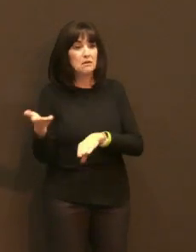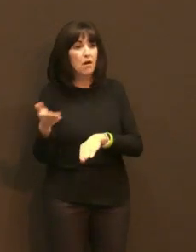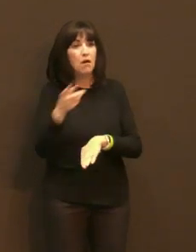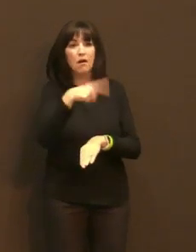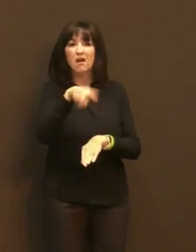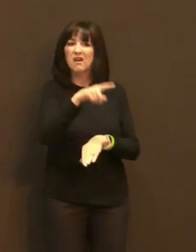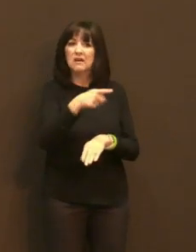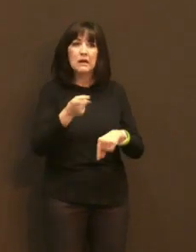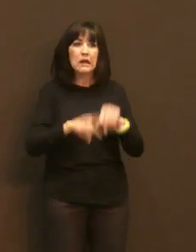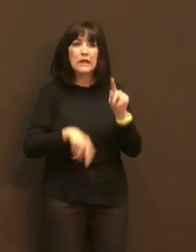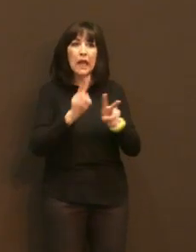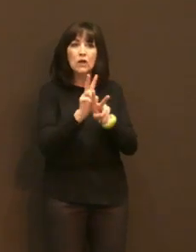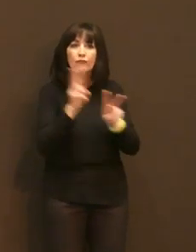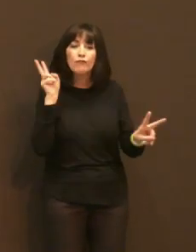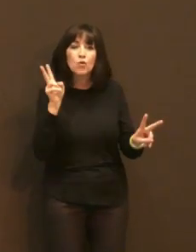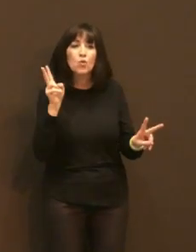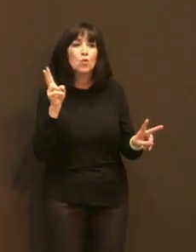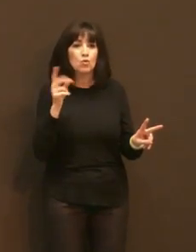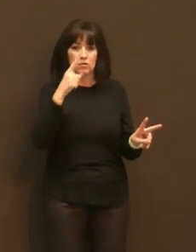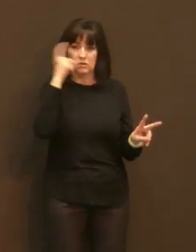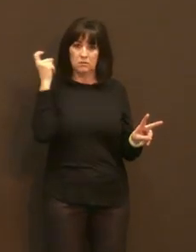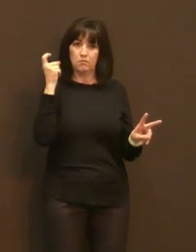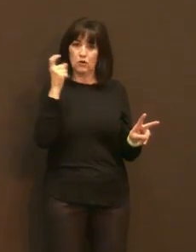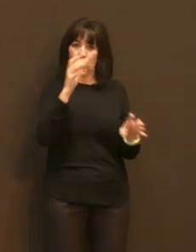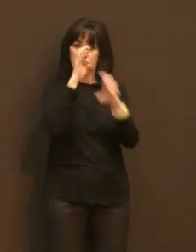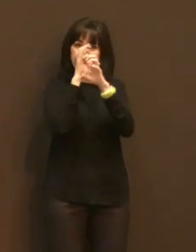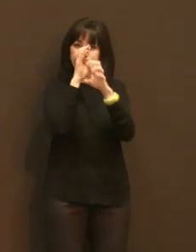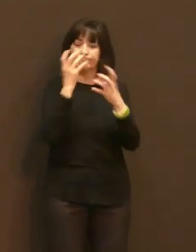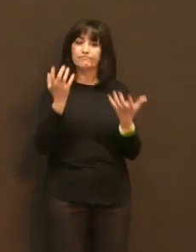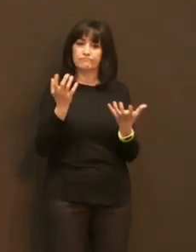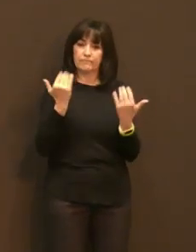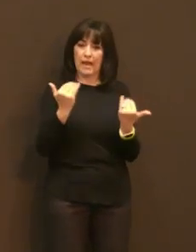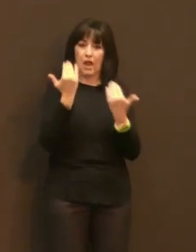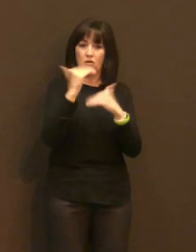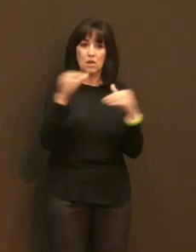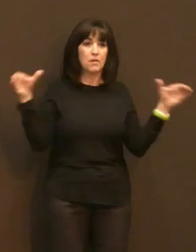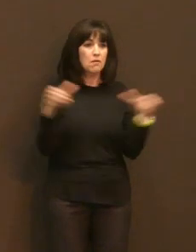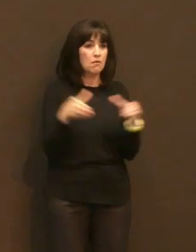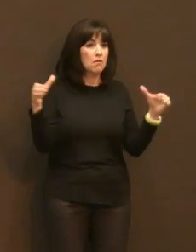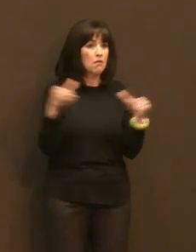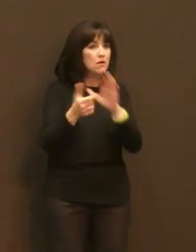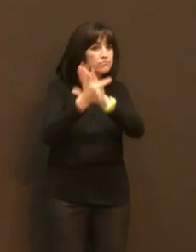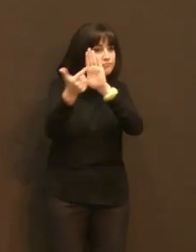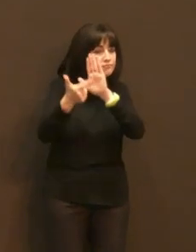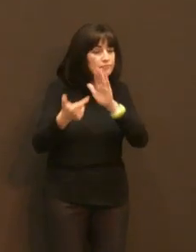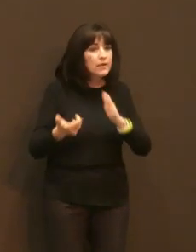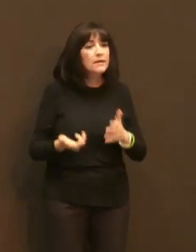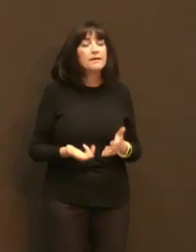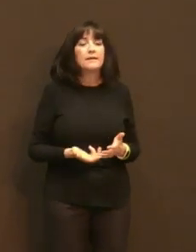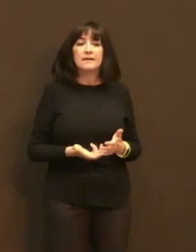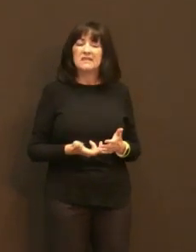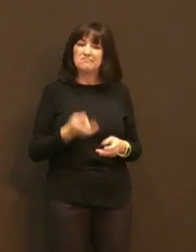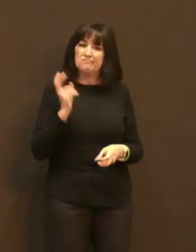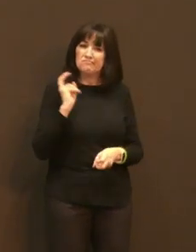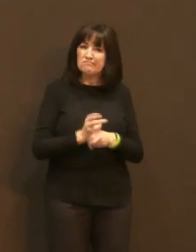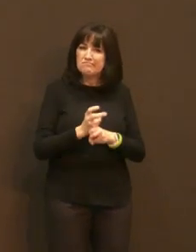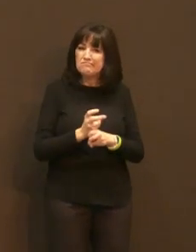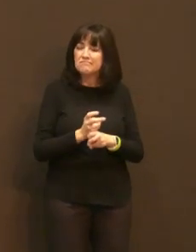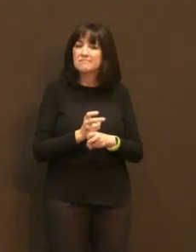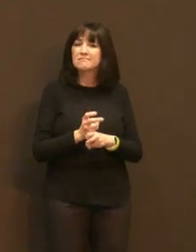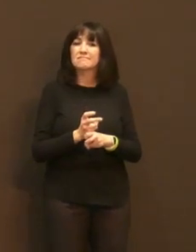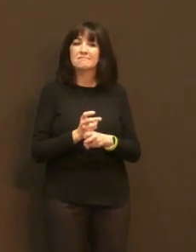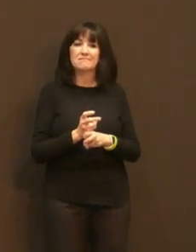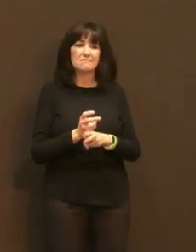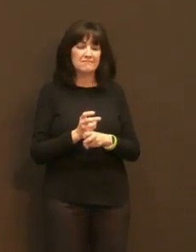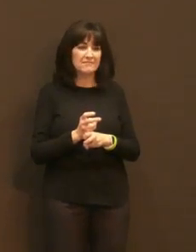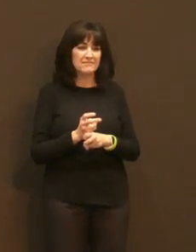their last respects in an appropriate way at the funerals that we're used to. And just the message that we'll